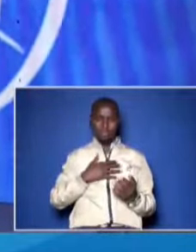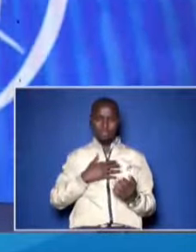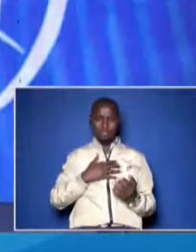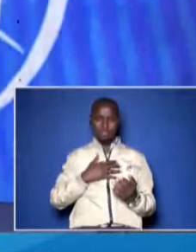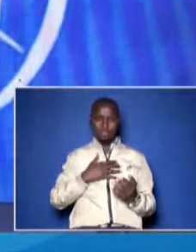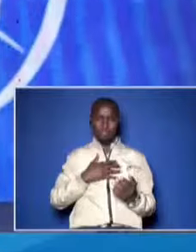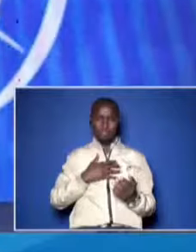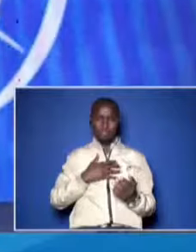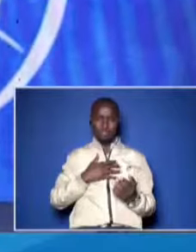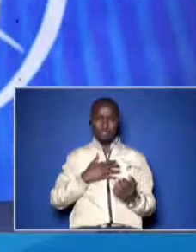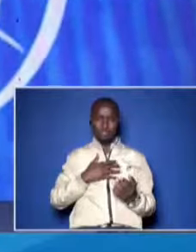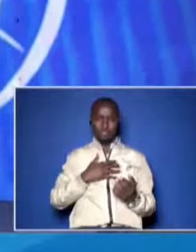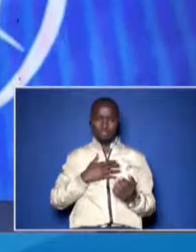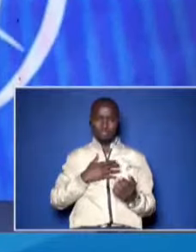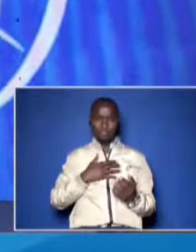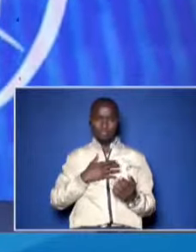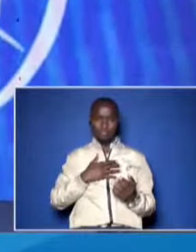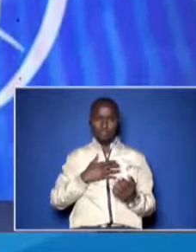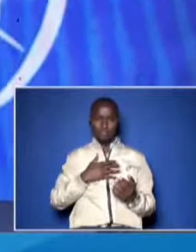word of